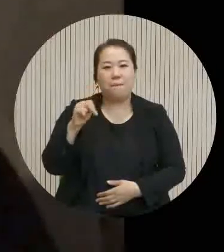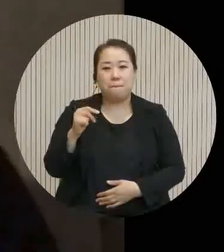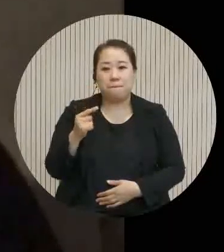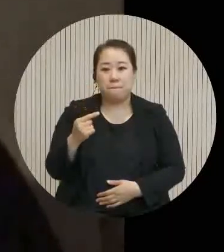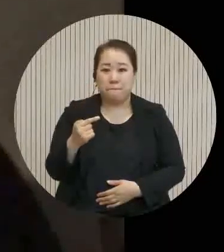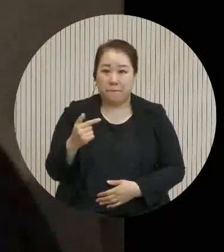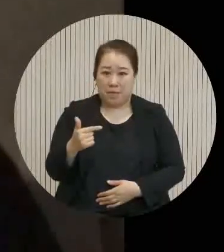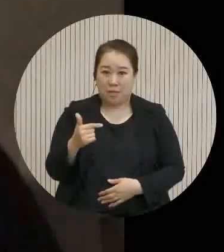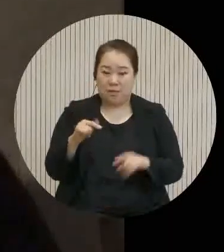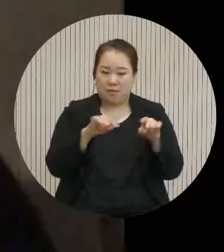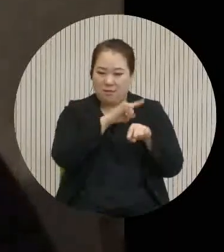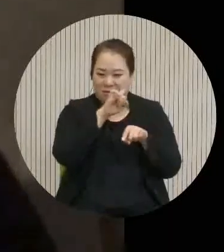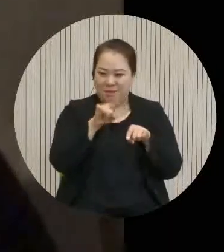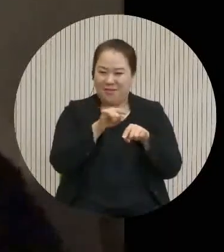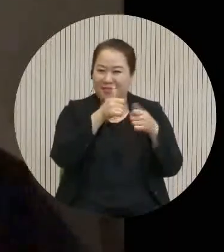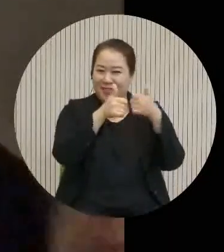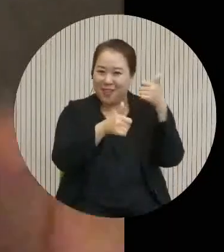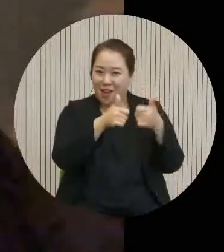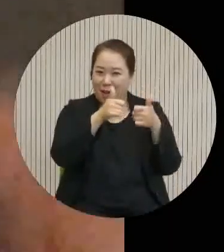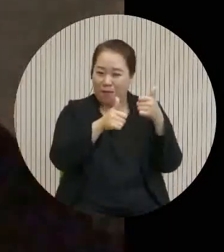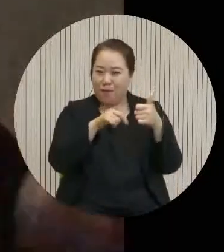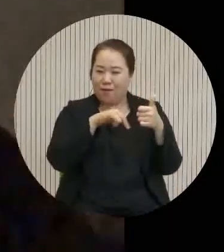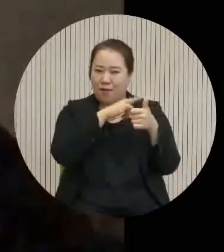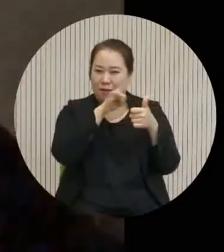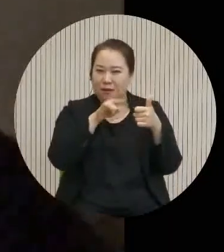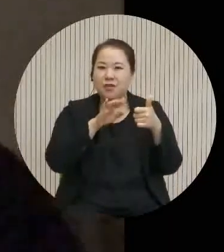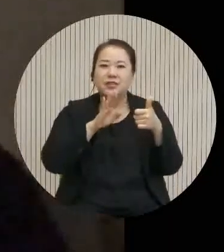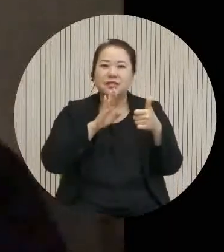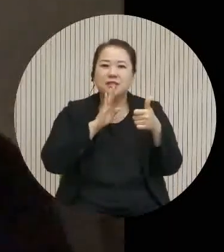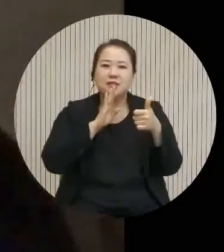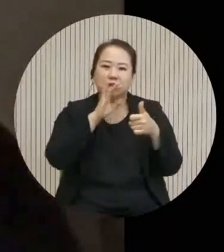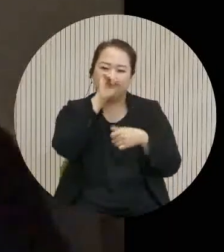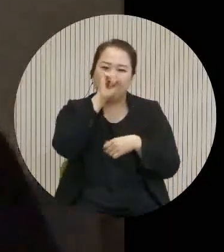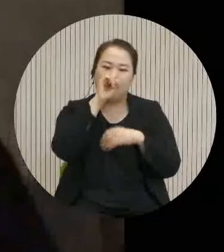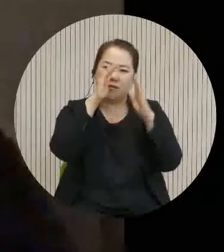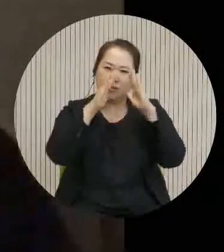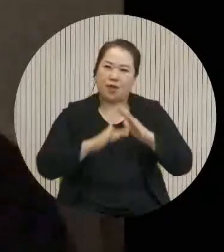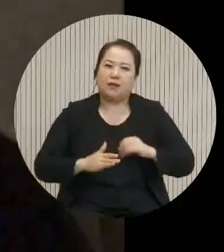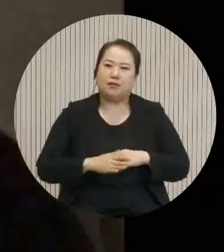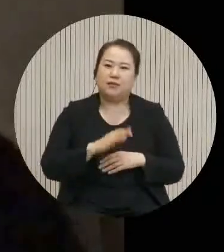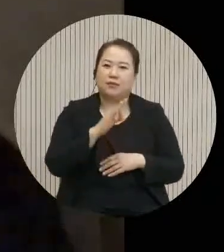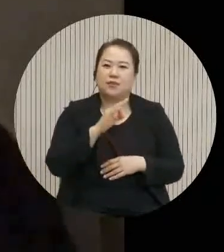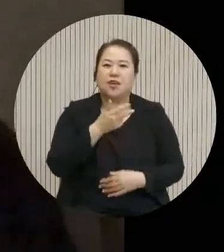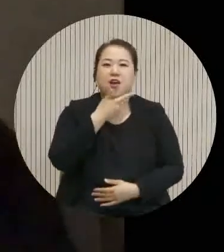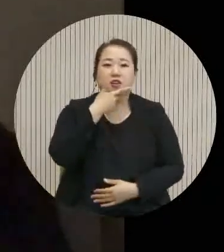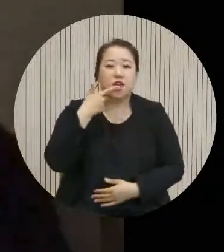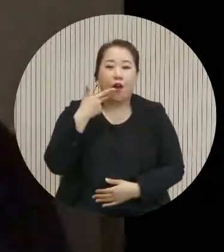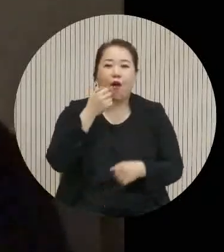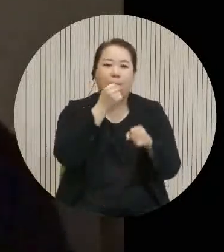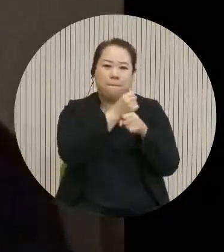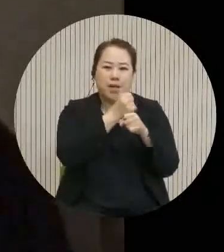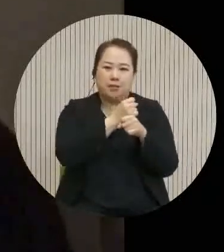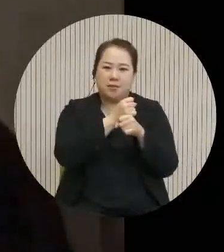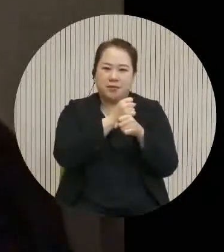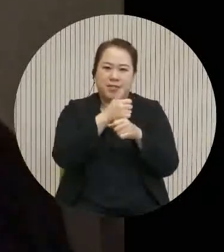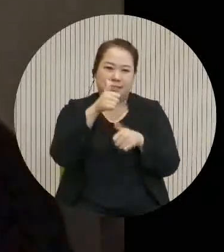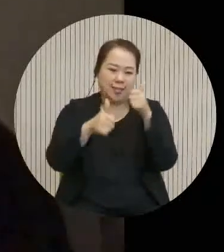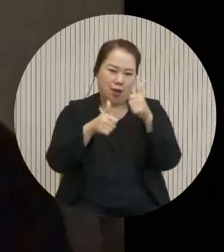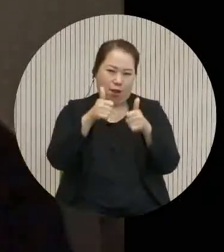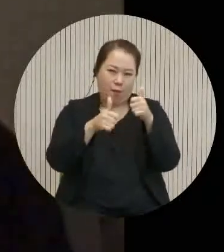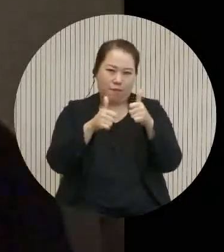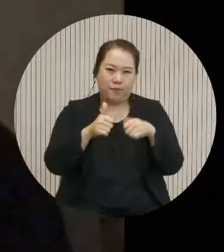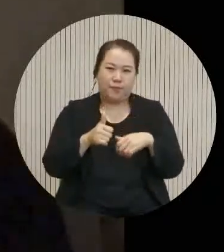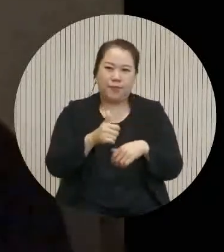class. 2 groups. One group wrote 2 compositions every day. Teacher corrected them. The other group did more